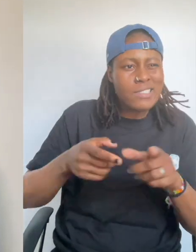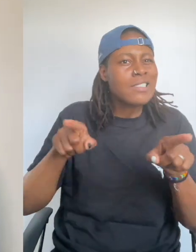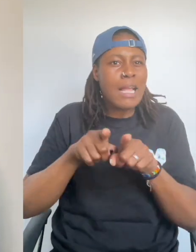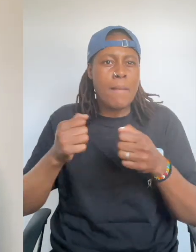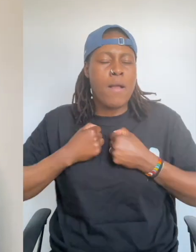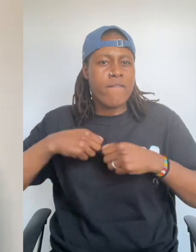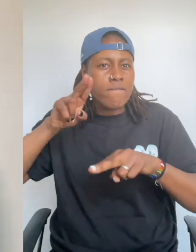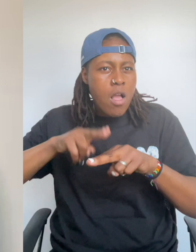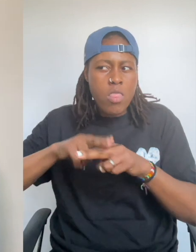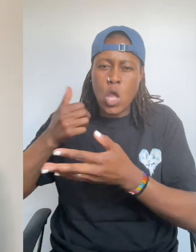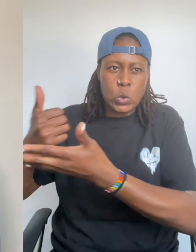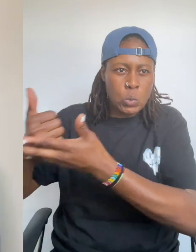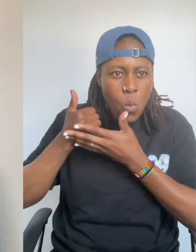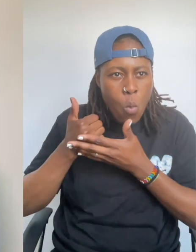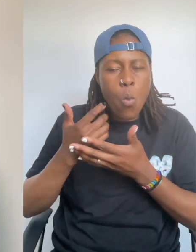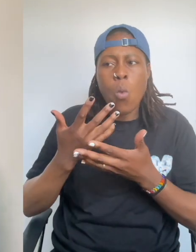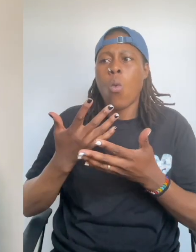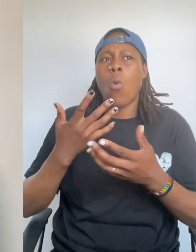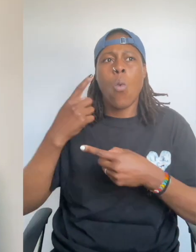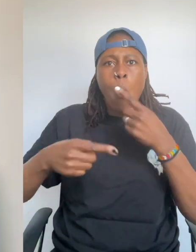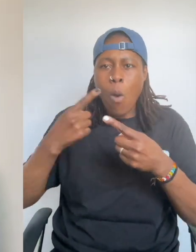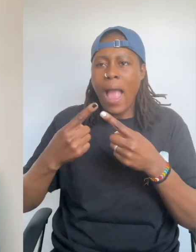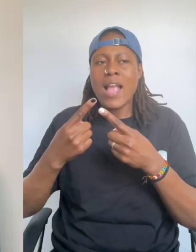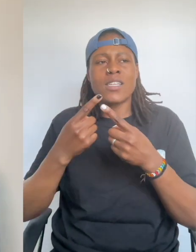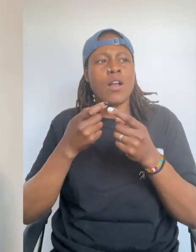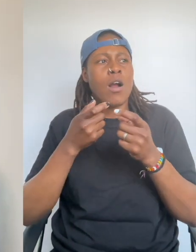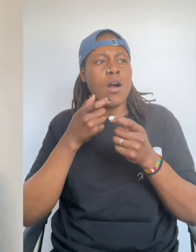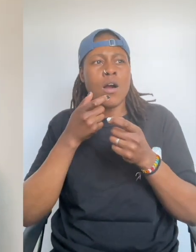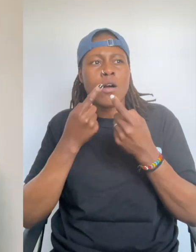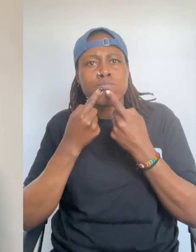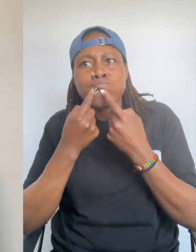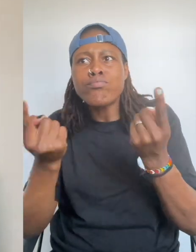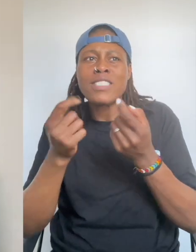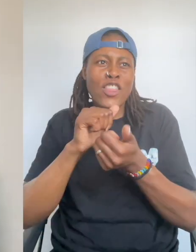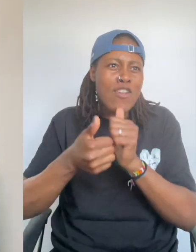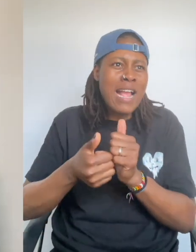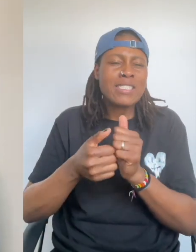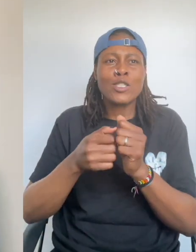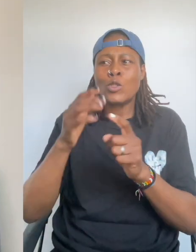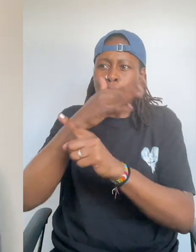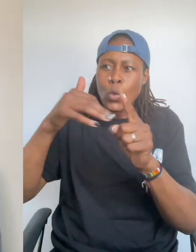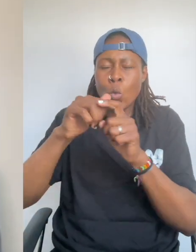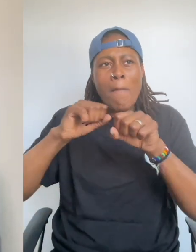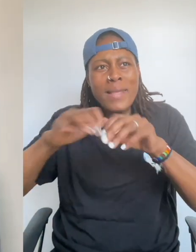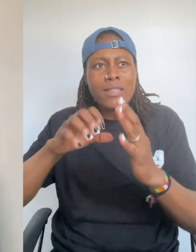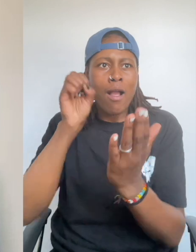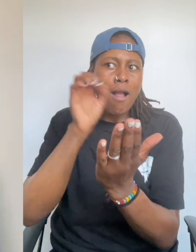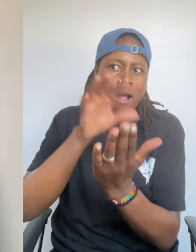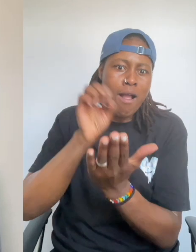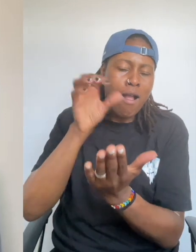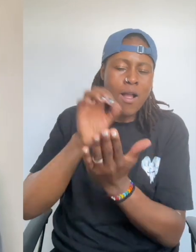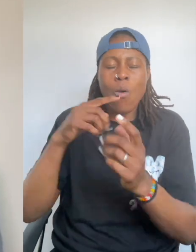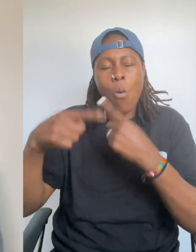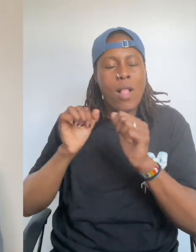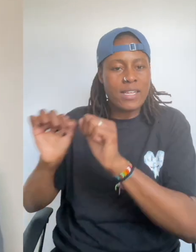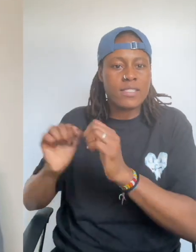dad. Very supportive. He's always sort of like bigging me up to his friends, posting me on socials. So yeah, Talk